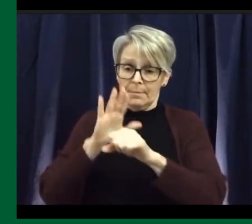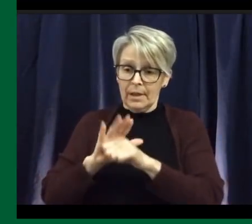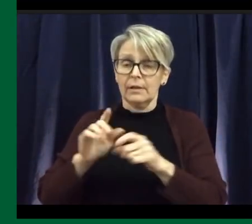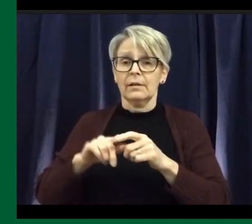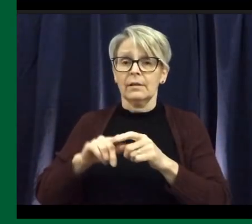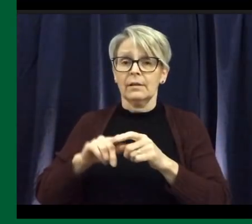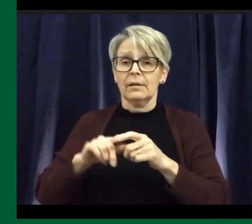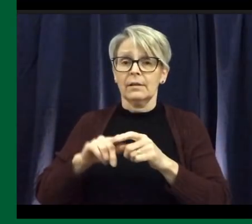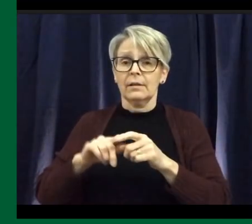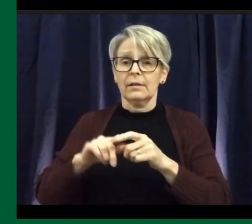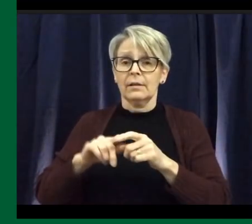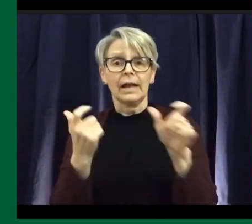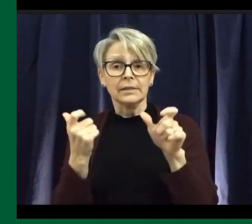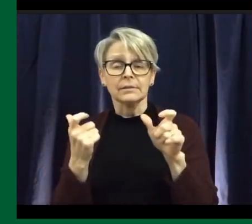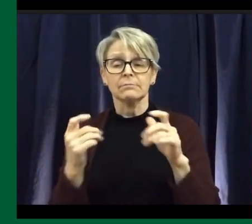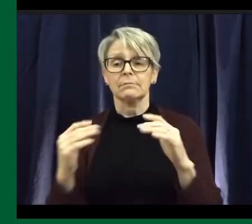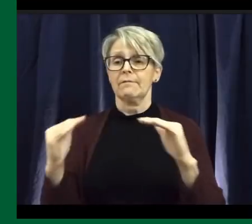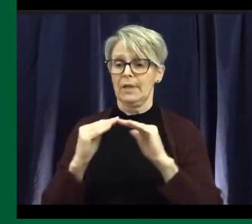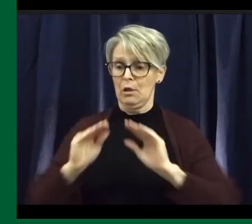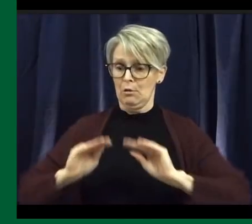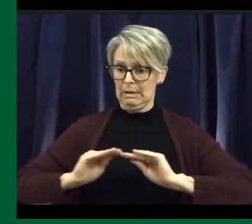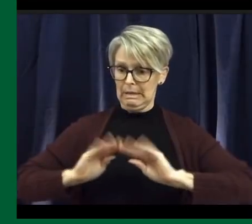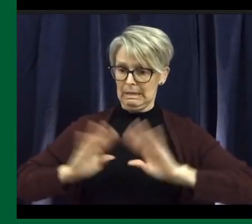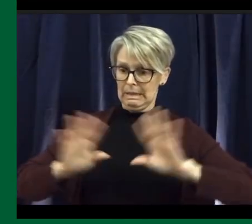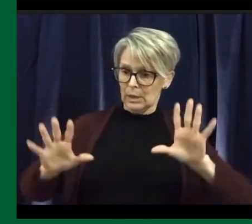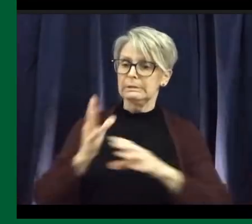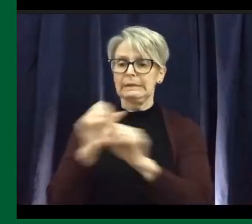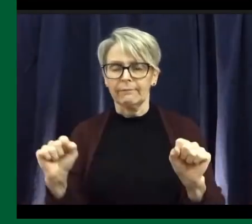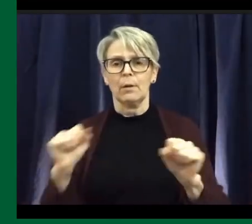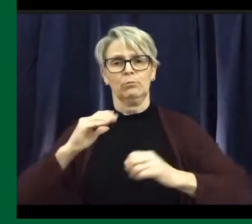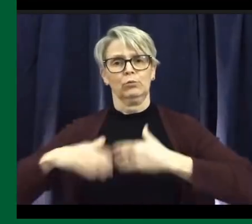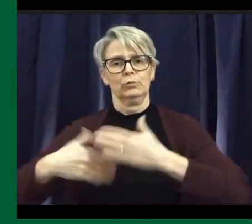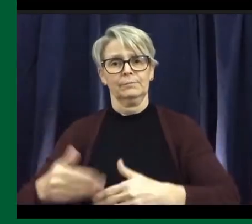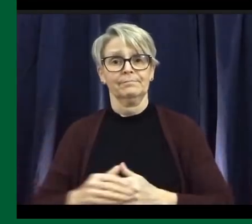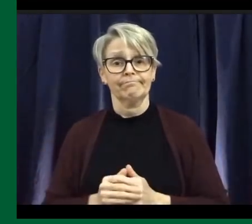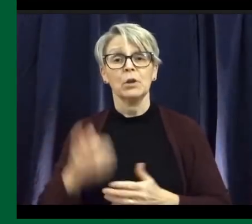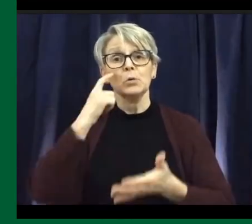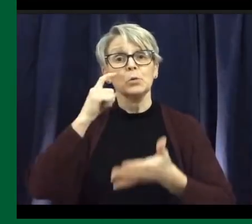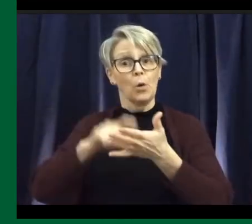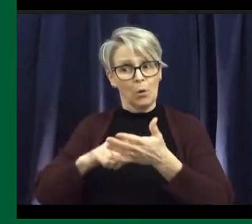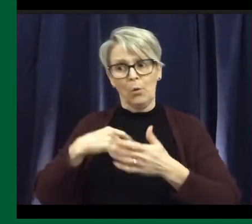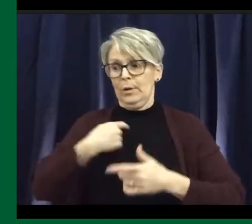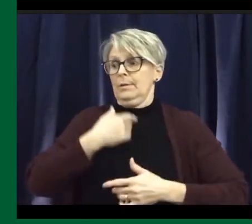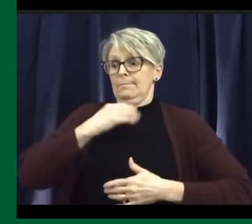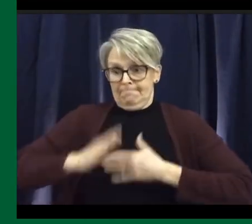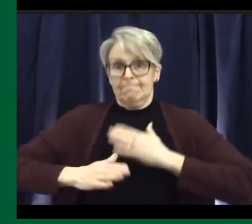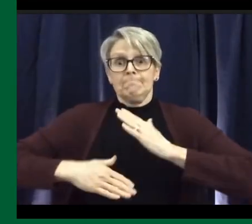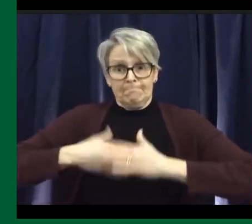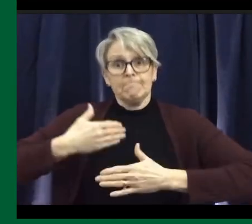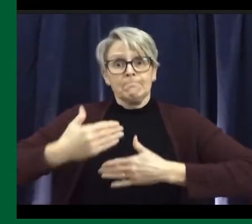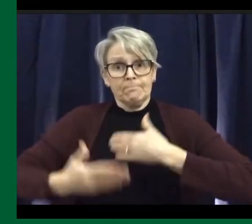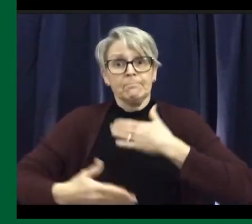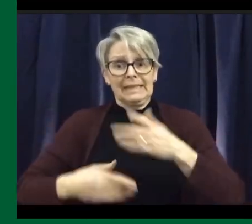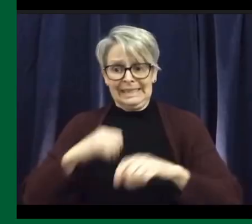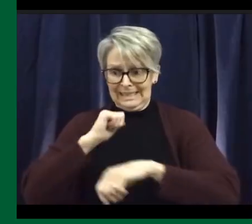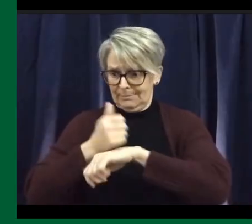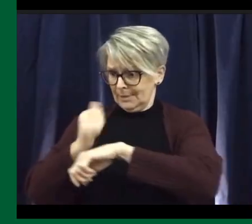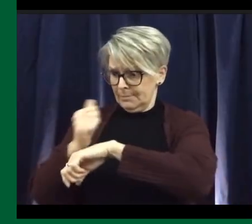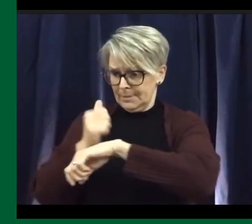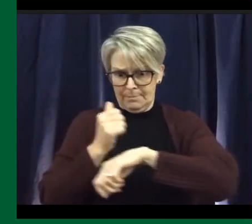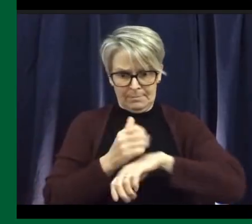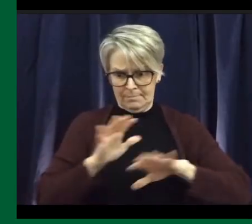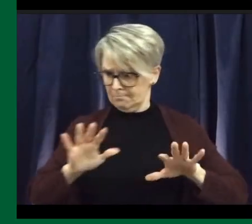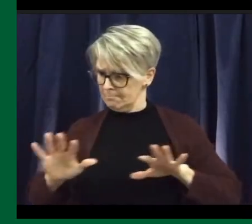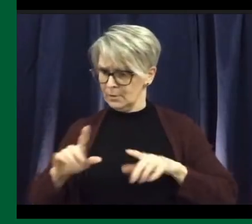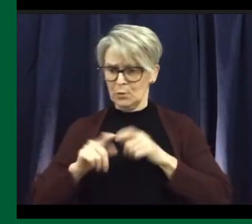fast, fair, transparent, and safe. As you've seen, we are making great strides in getting our infrastructure up quickly to manage